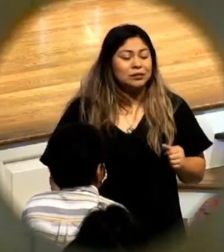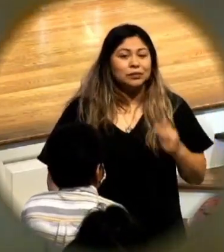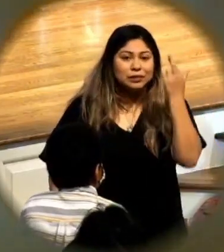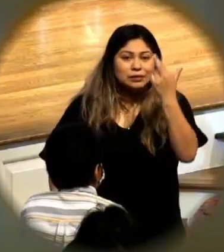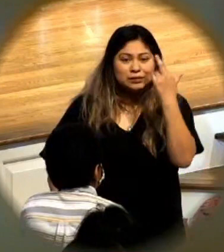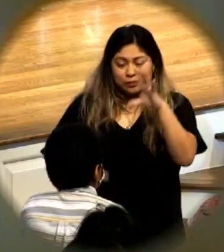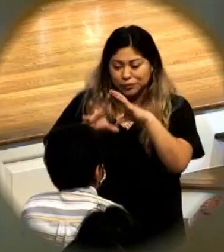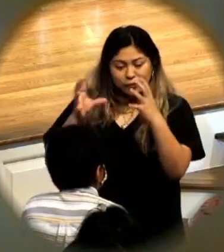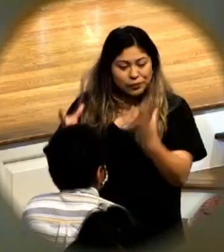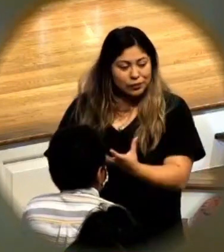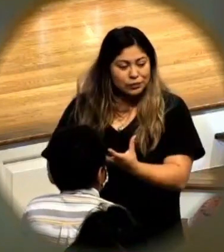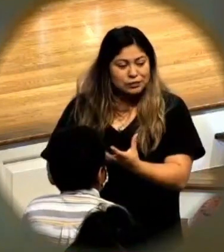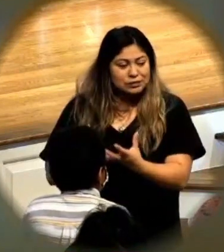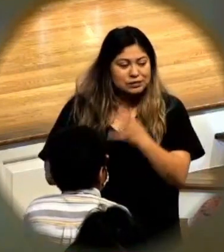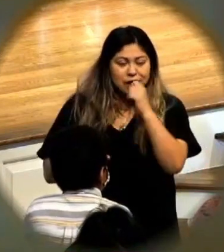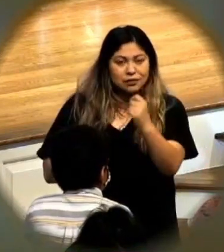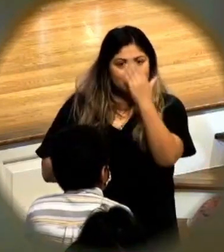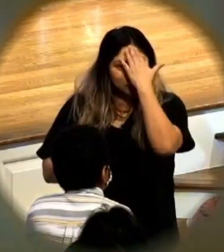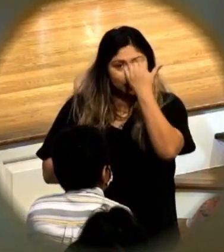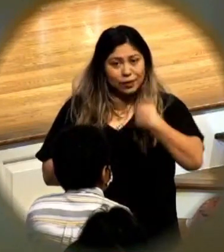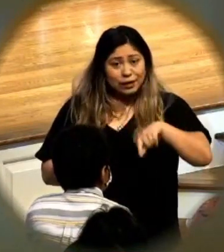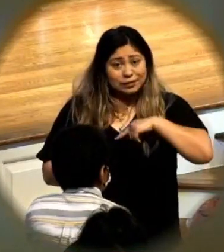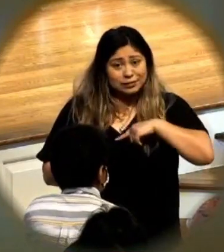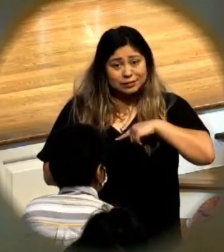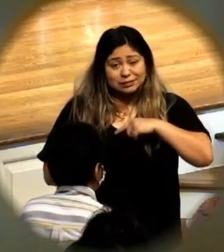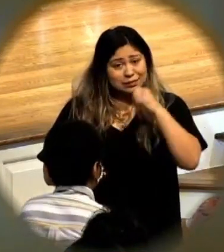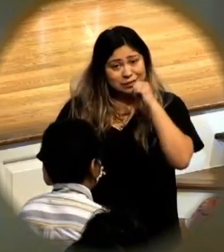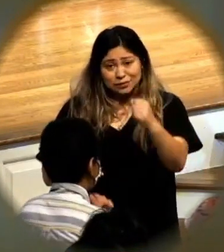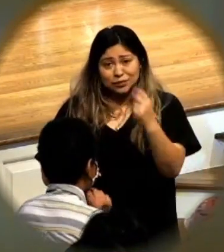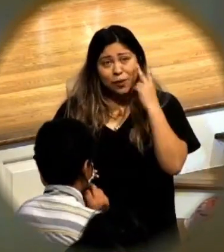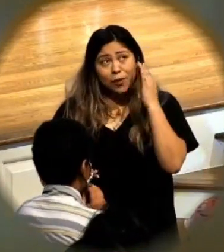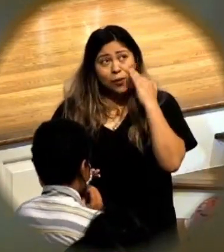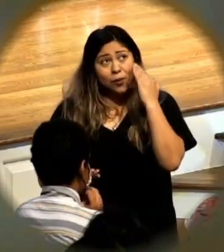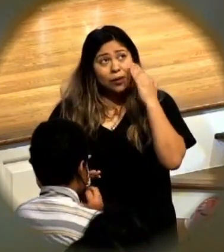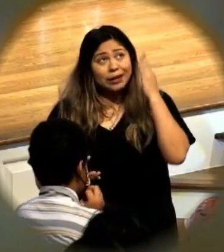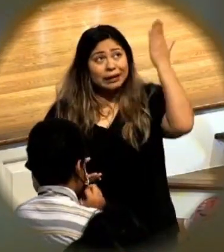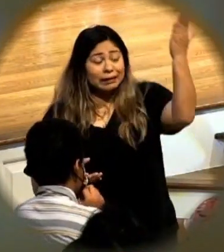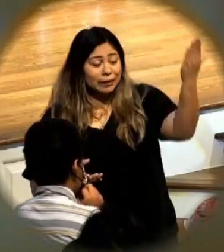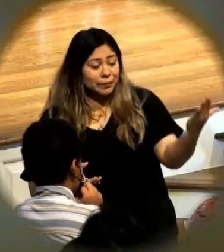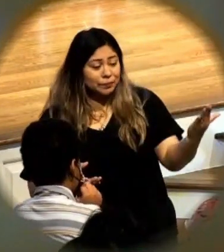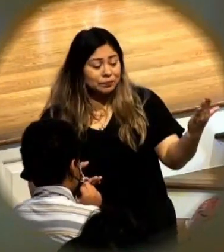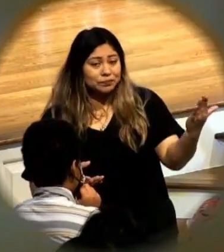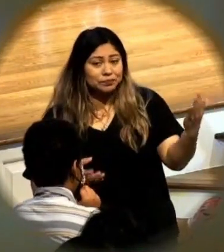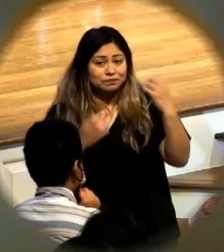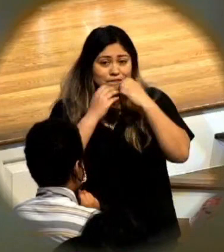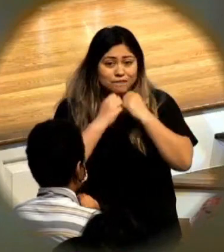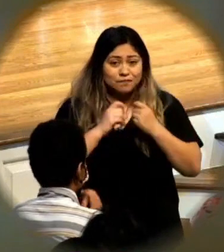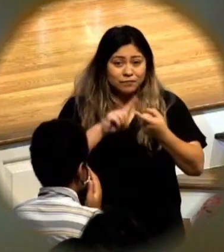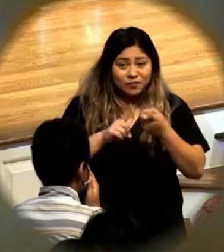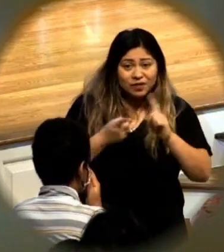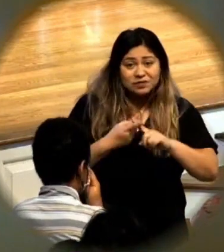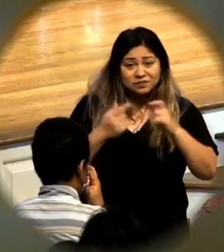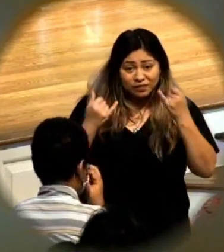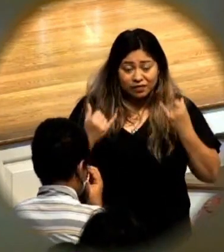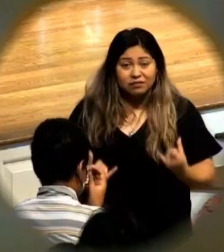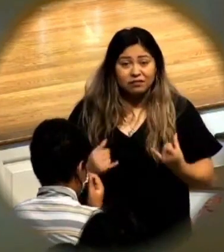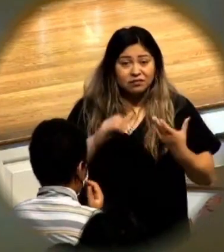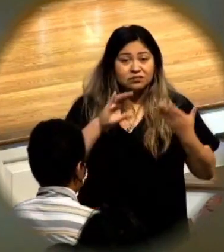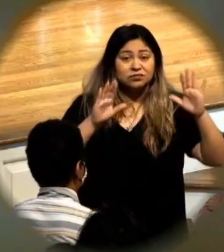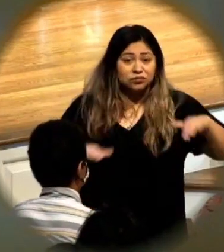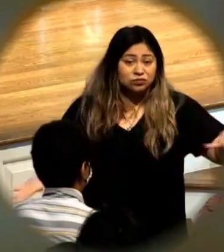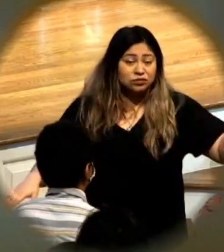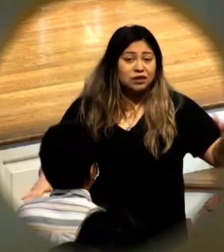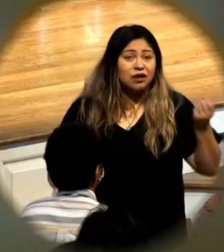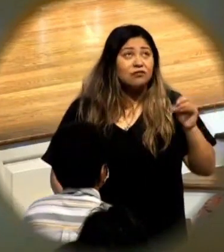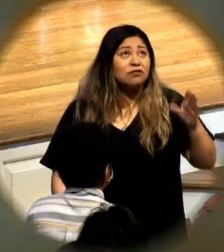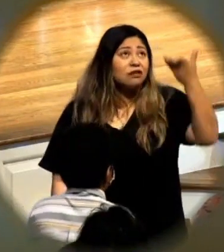does not know us is that it did not know him. Dear friends, now we are children of God, and